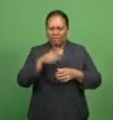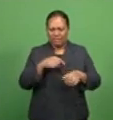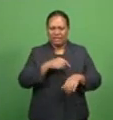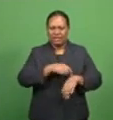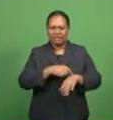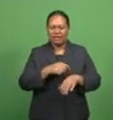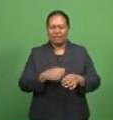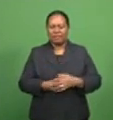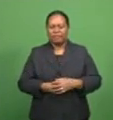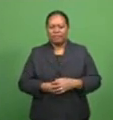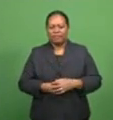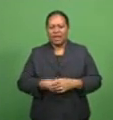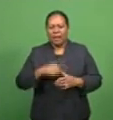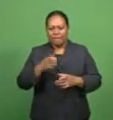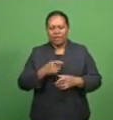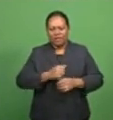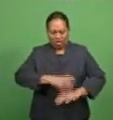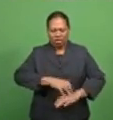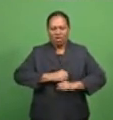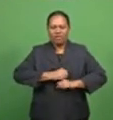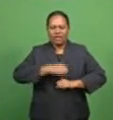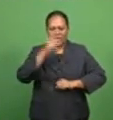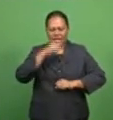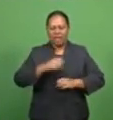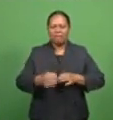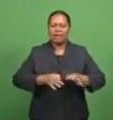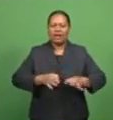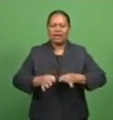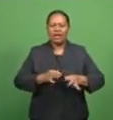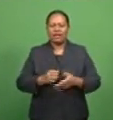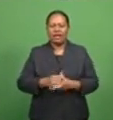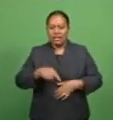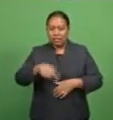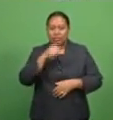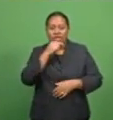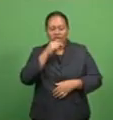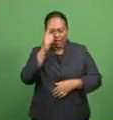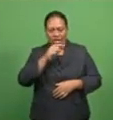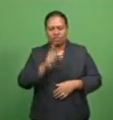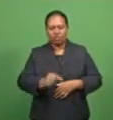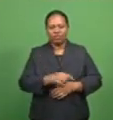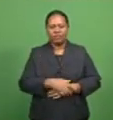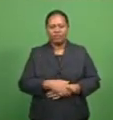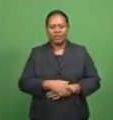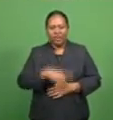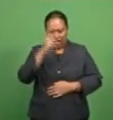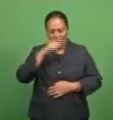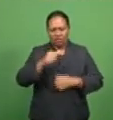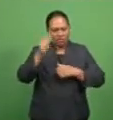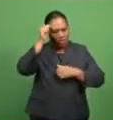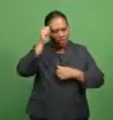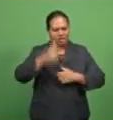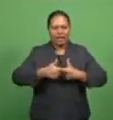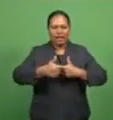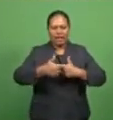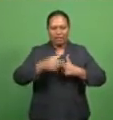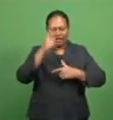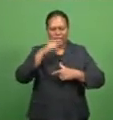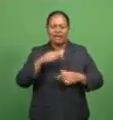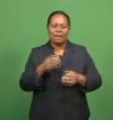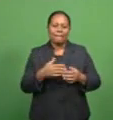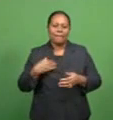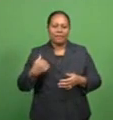had, but we're quite confident and we know the planning that these boys need to do. We know the levels they've got to be at to play in a World